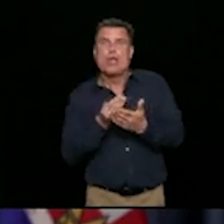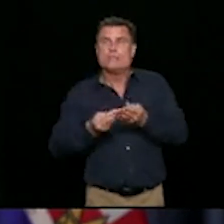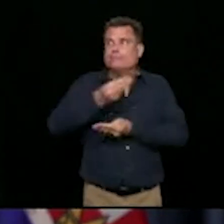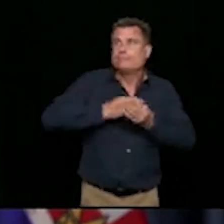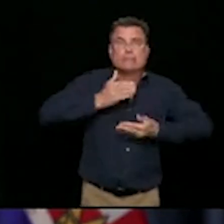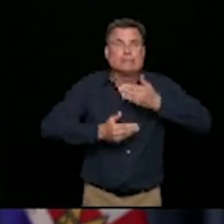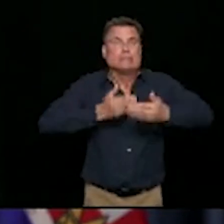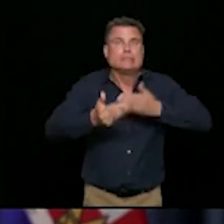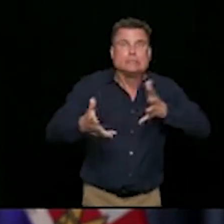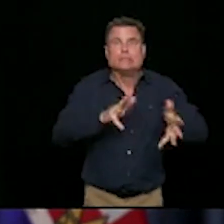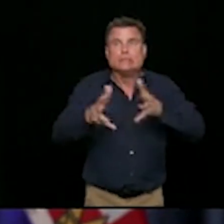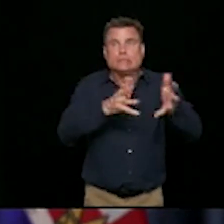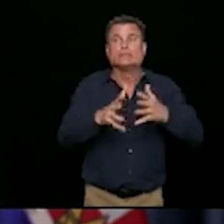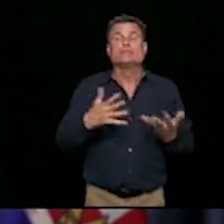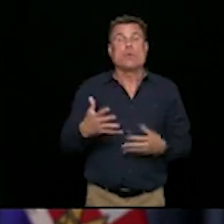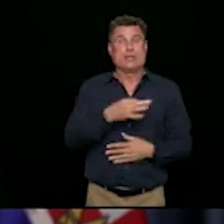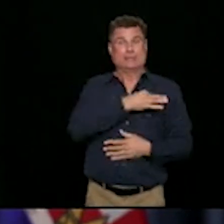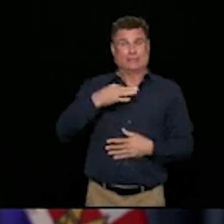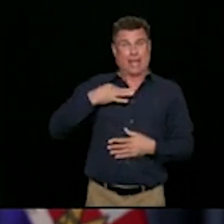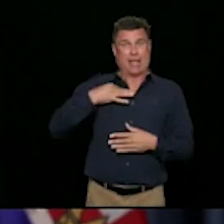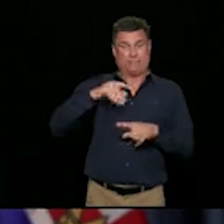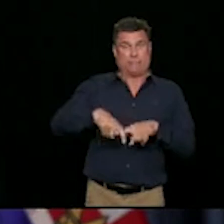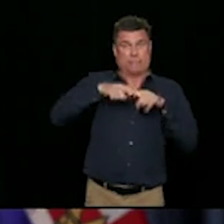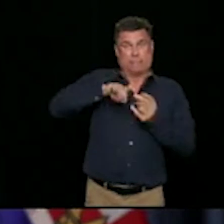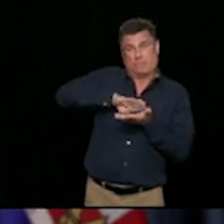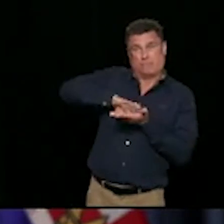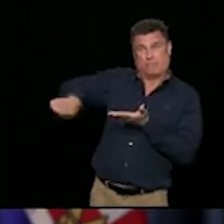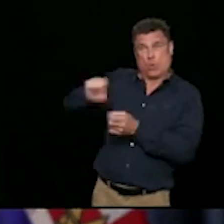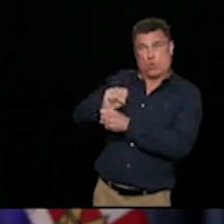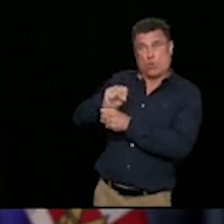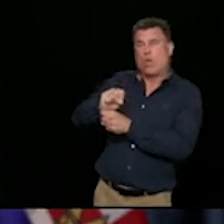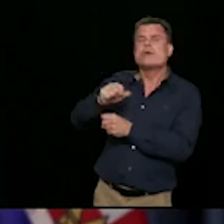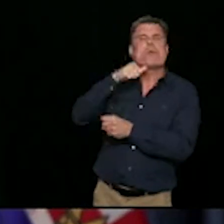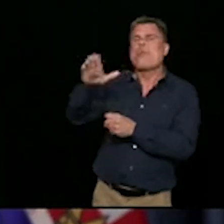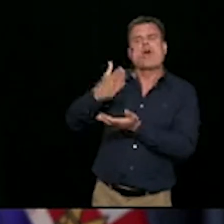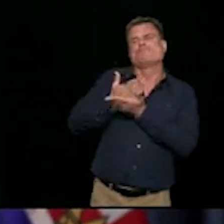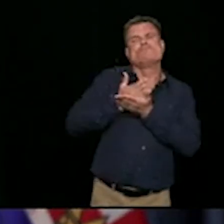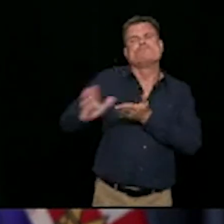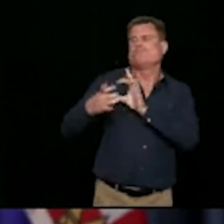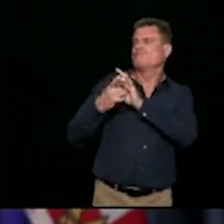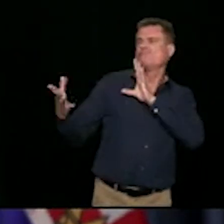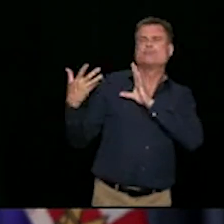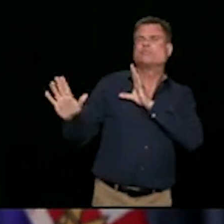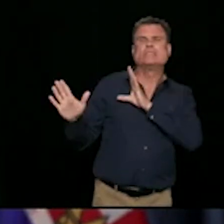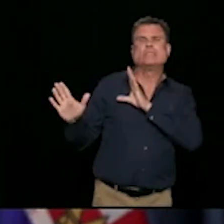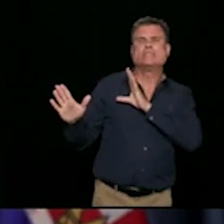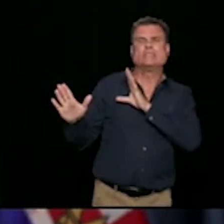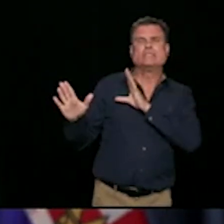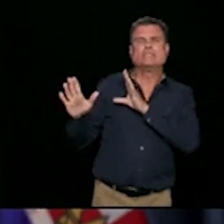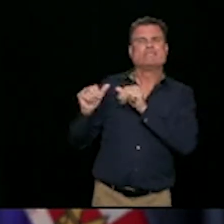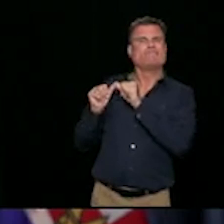challenges across our economy. One such challenge is keeping workers who are temporarily laid off connected to